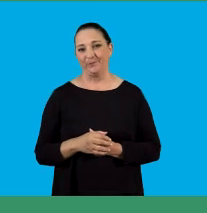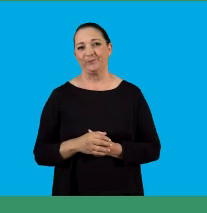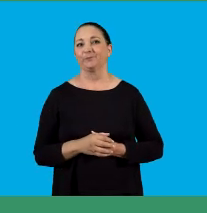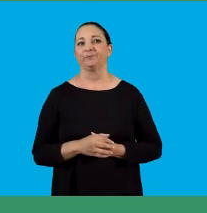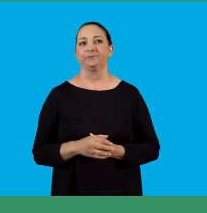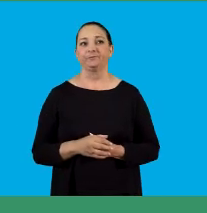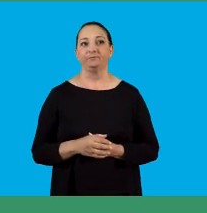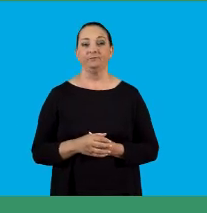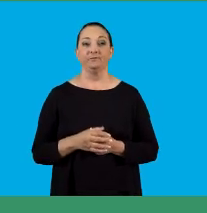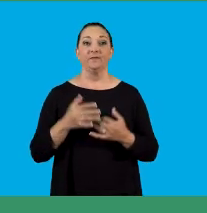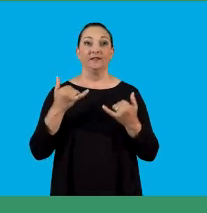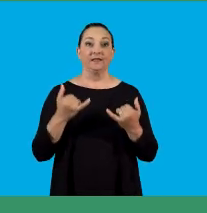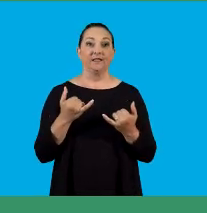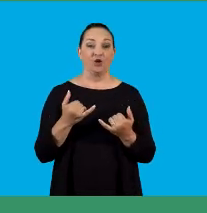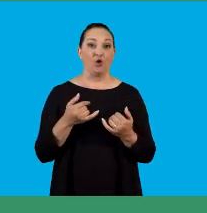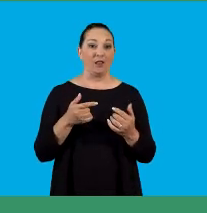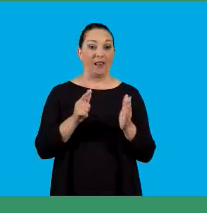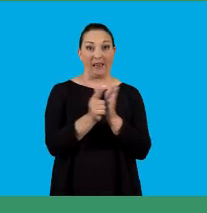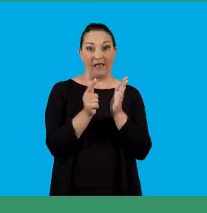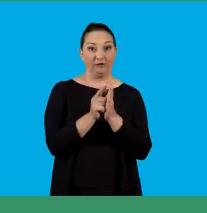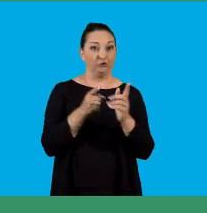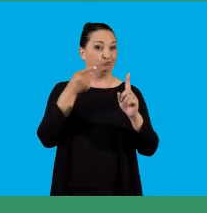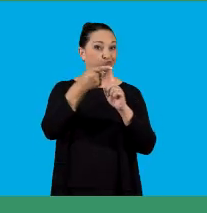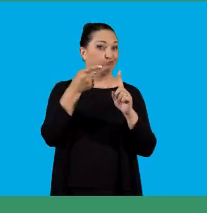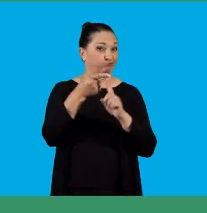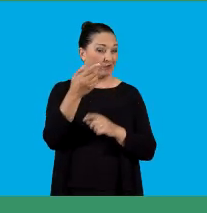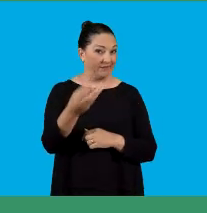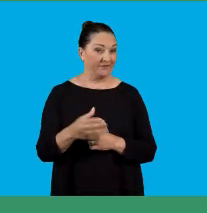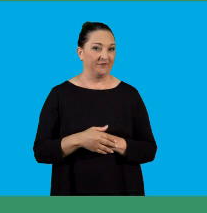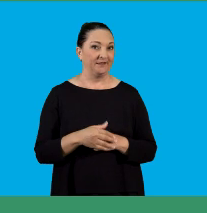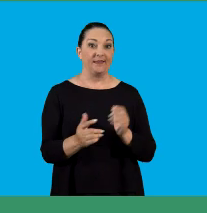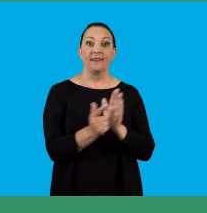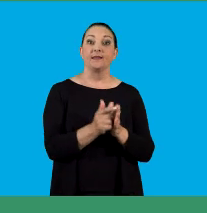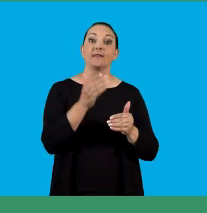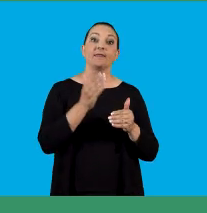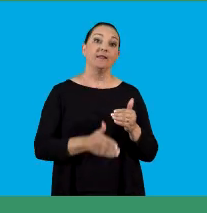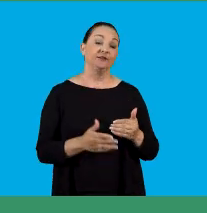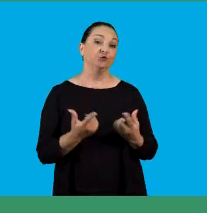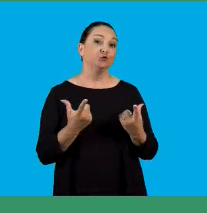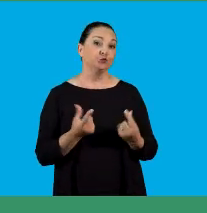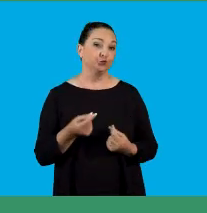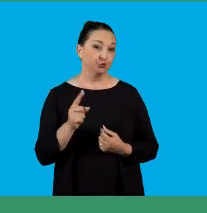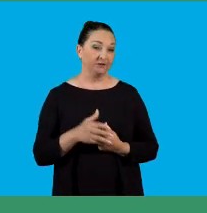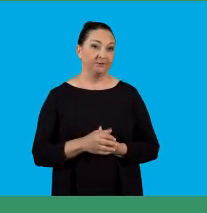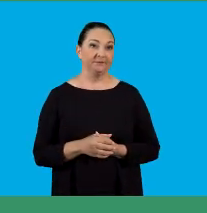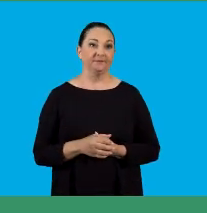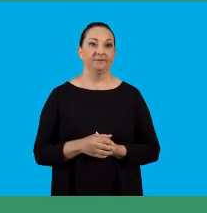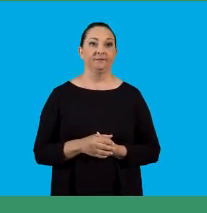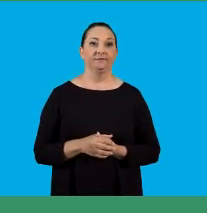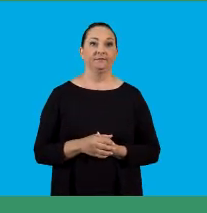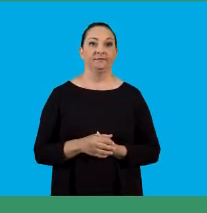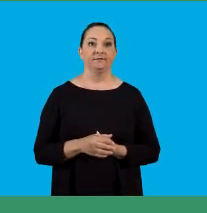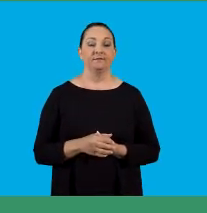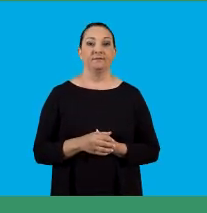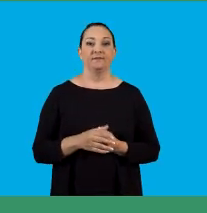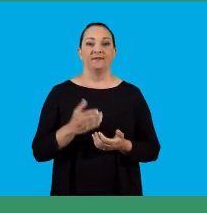Right, as you know, we have lesson objectives. So at the end of the lesson, you should be able to